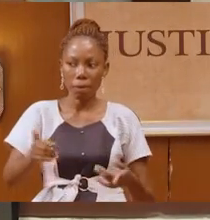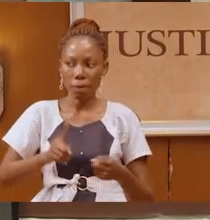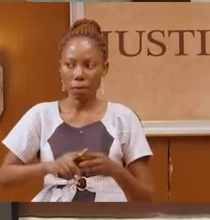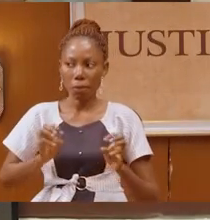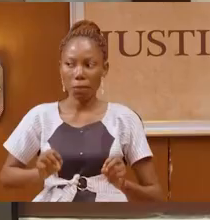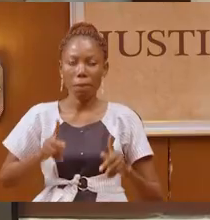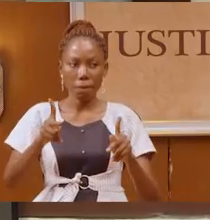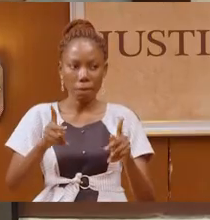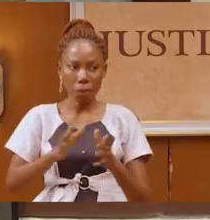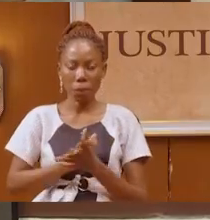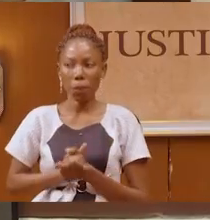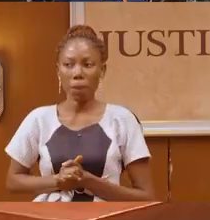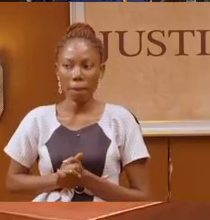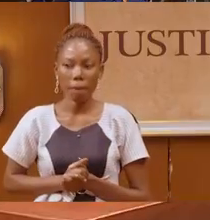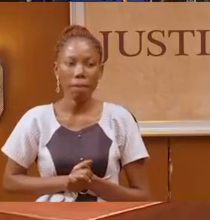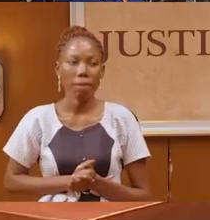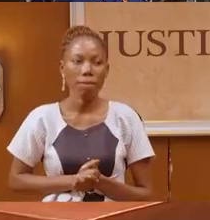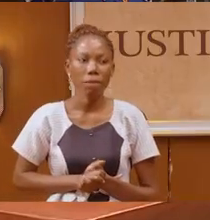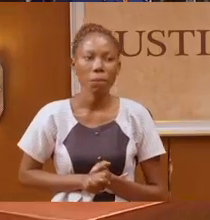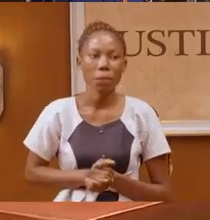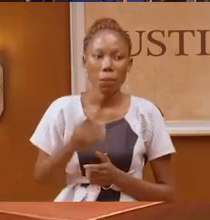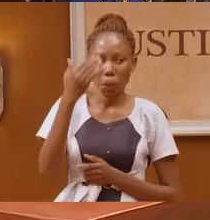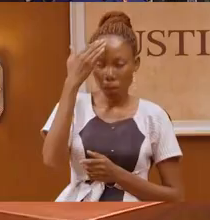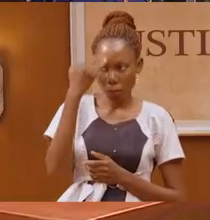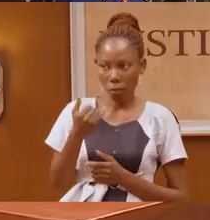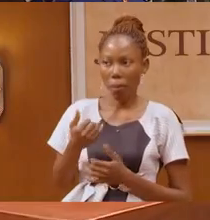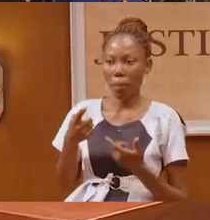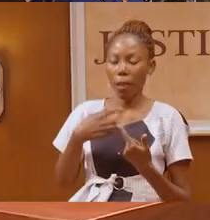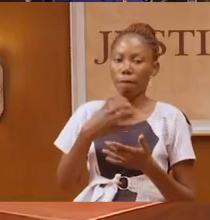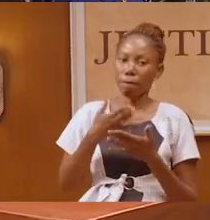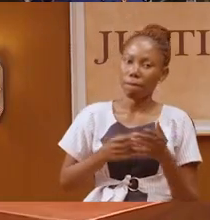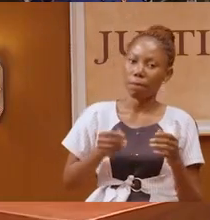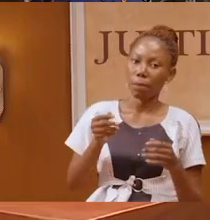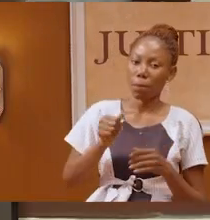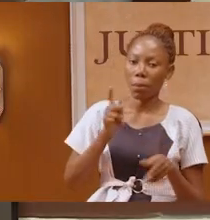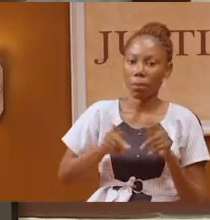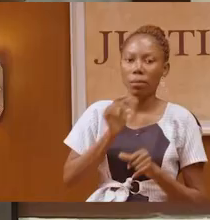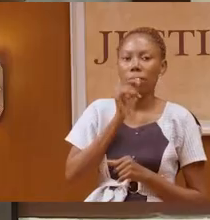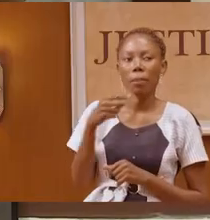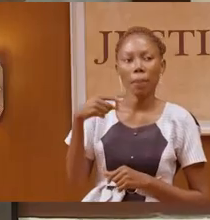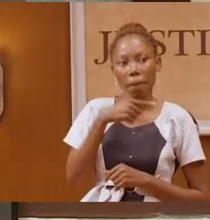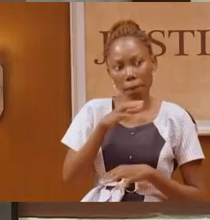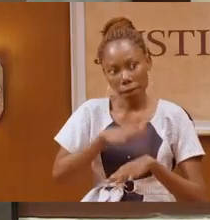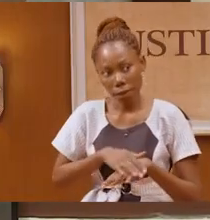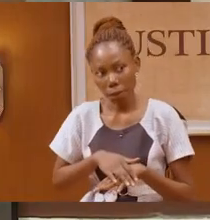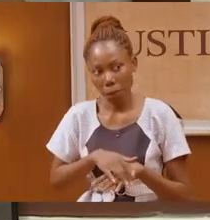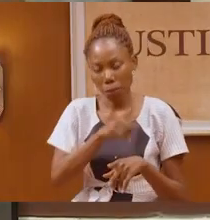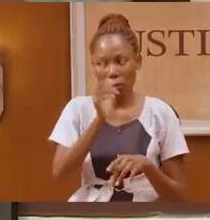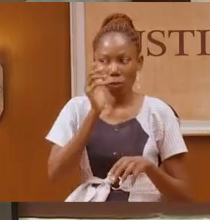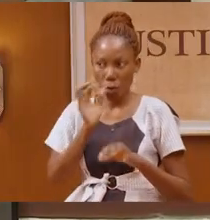it. Do you understand? Okay. But there are some allegations made now. Yes. So I'm going to